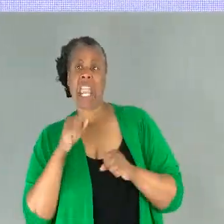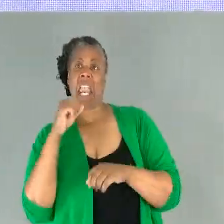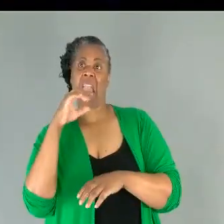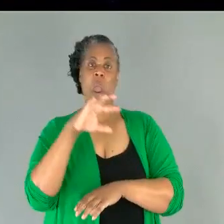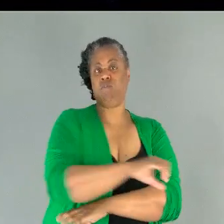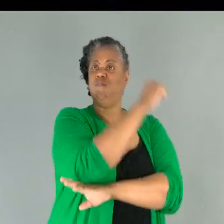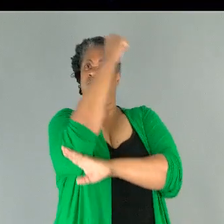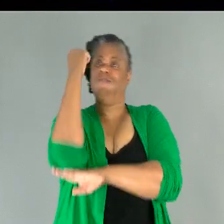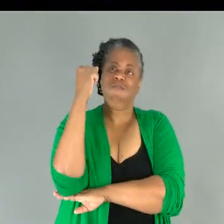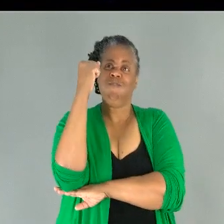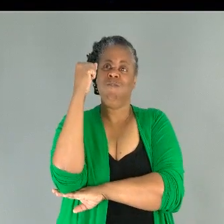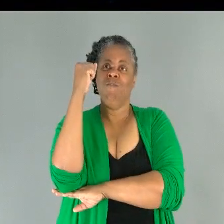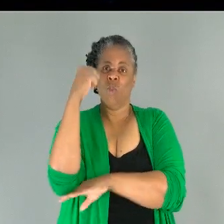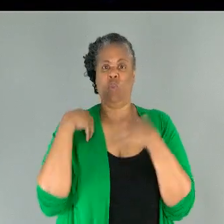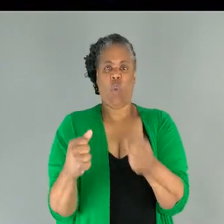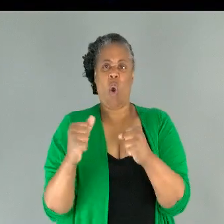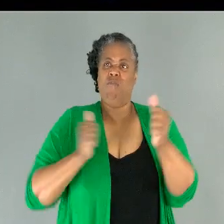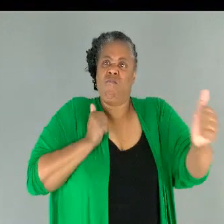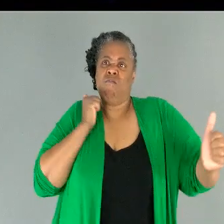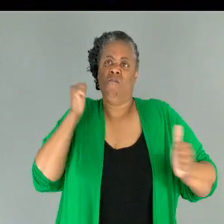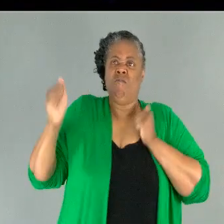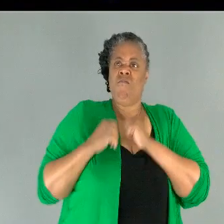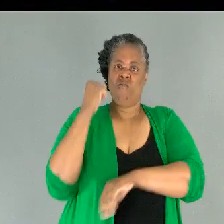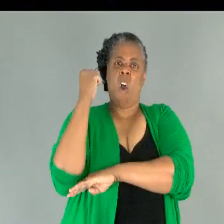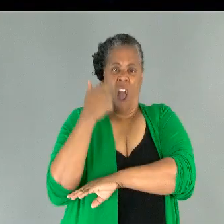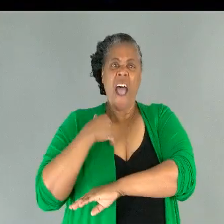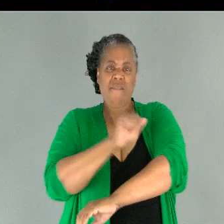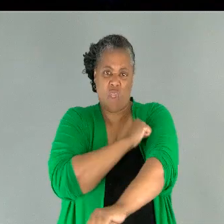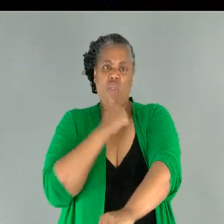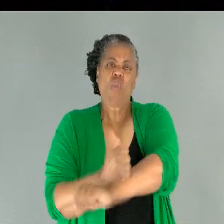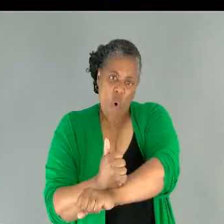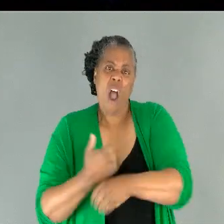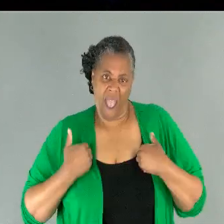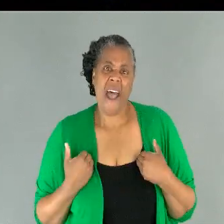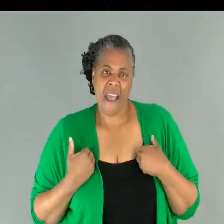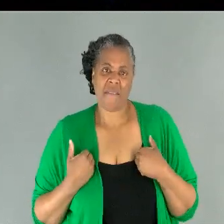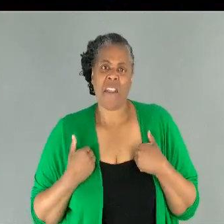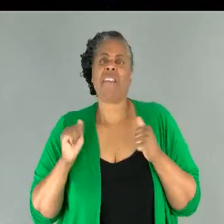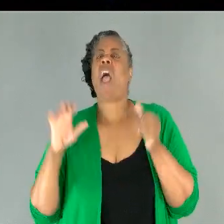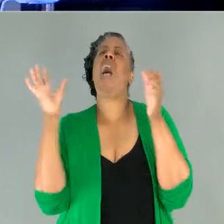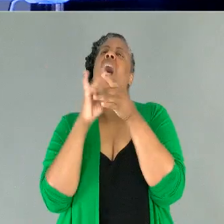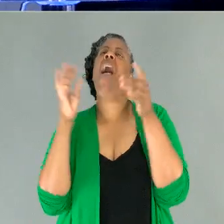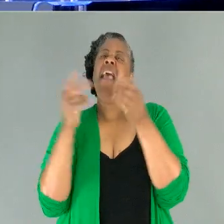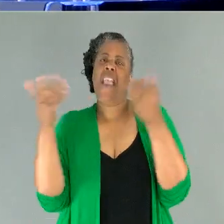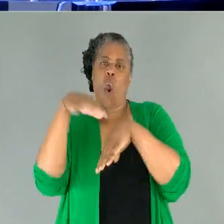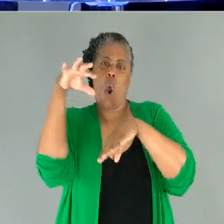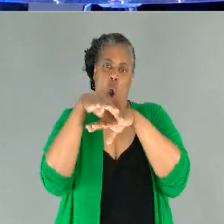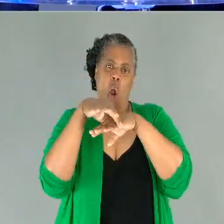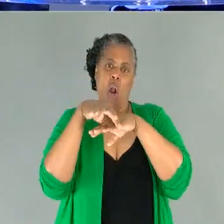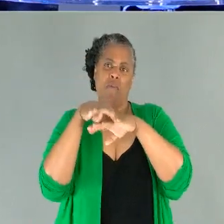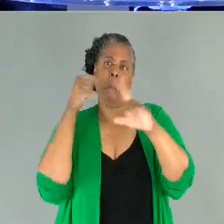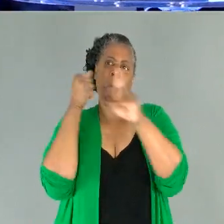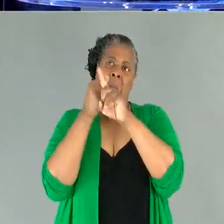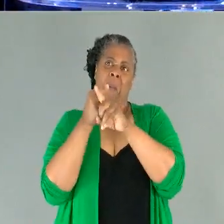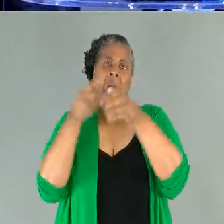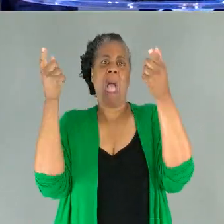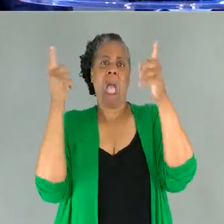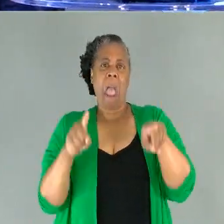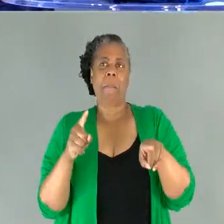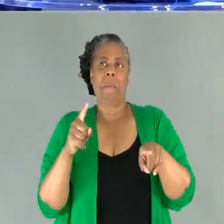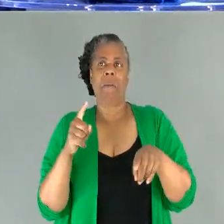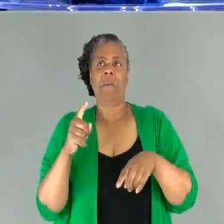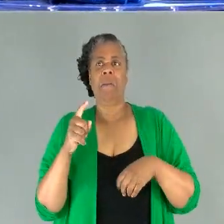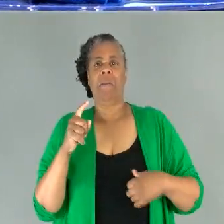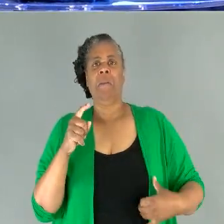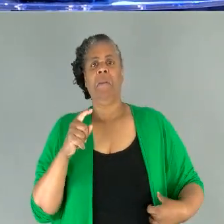up and they have an authority to speak something in the earth that it looks